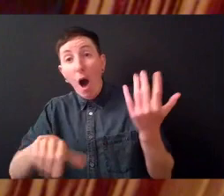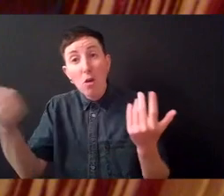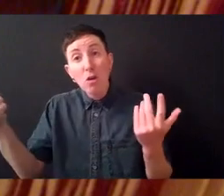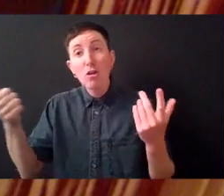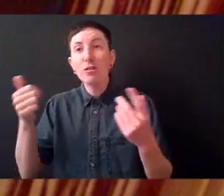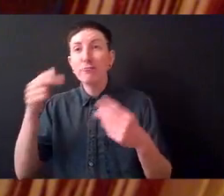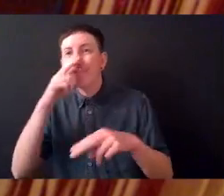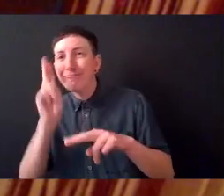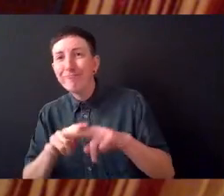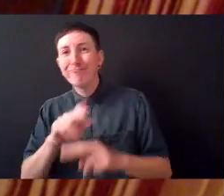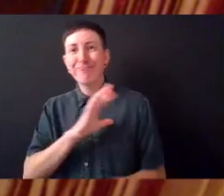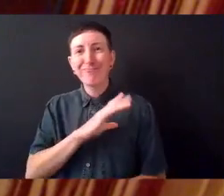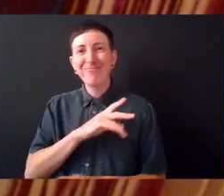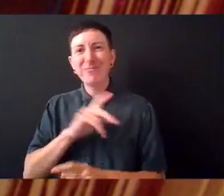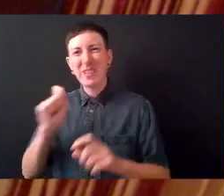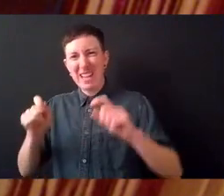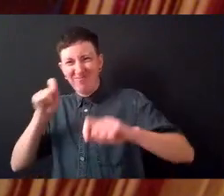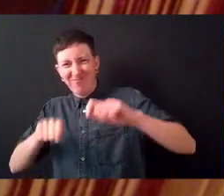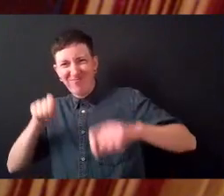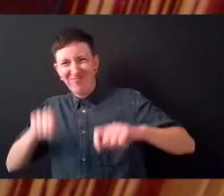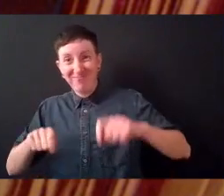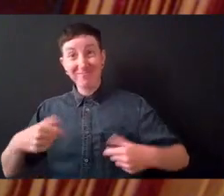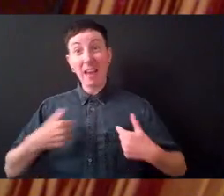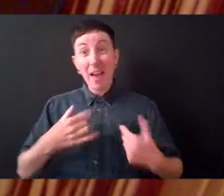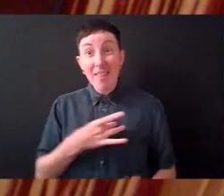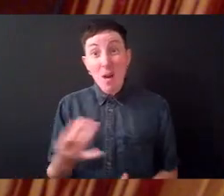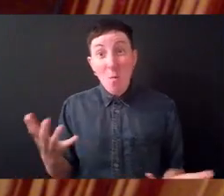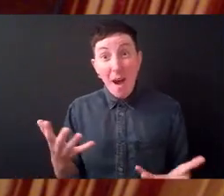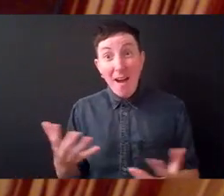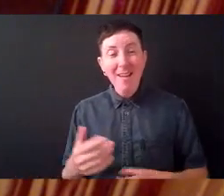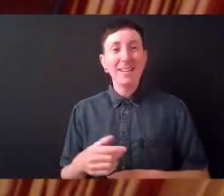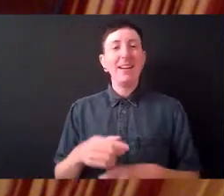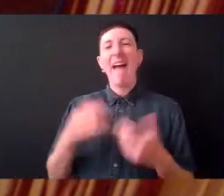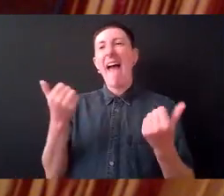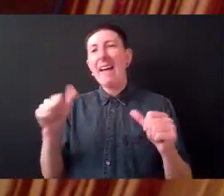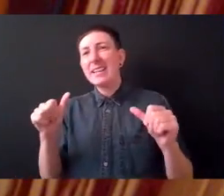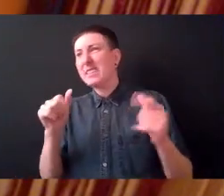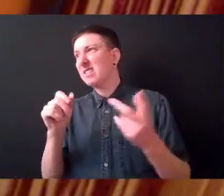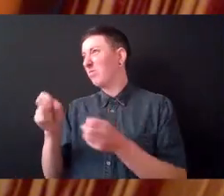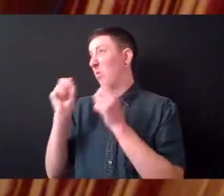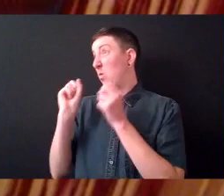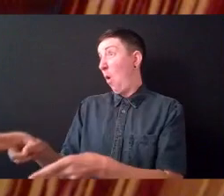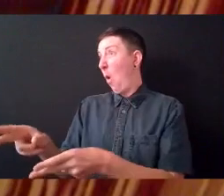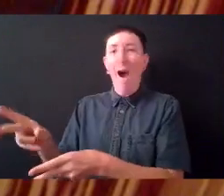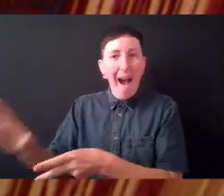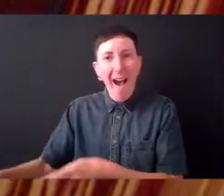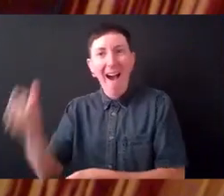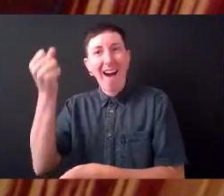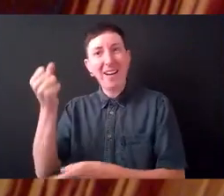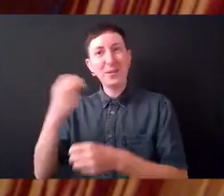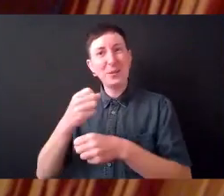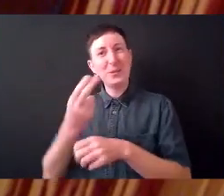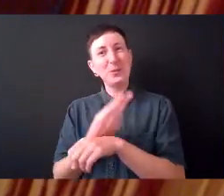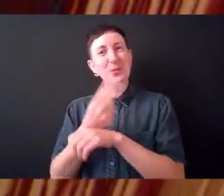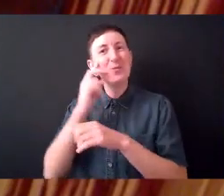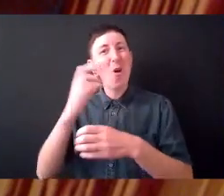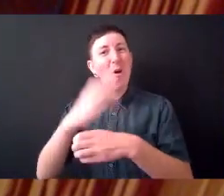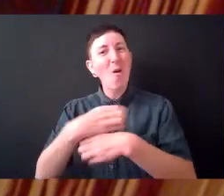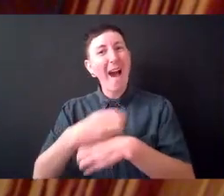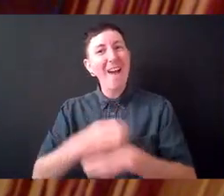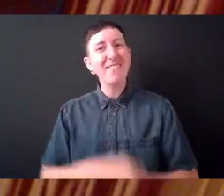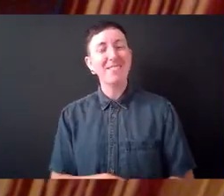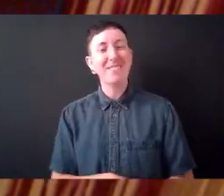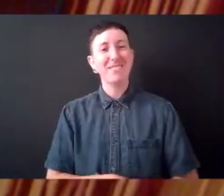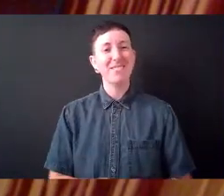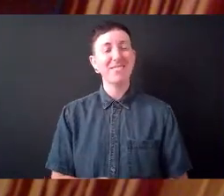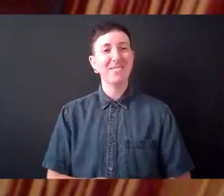A beautiful craft thing that I love to use personally is recyclables. So the first step of our craft